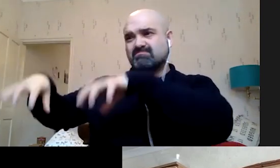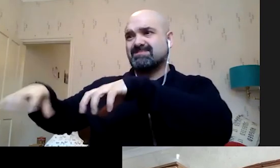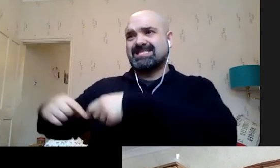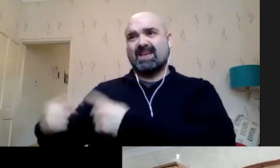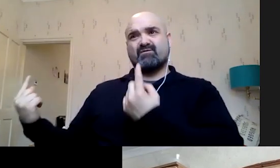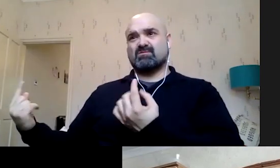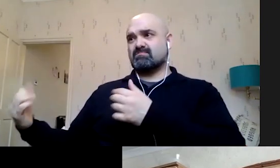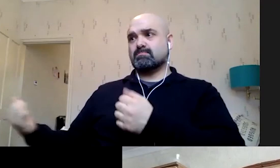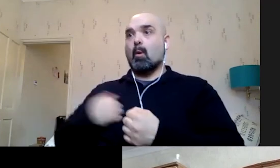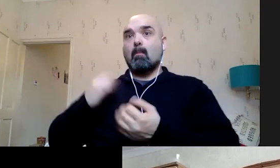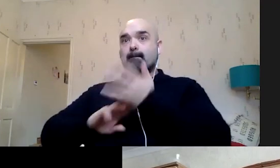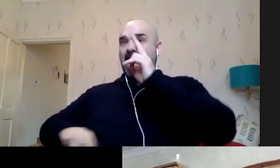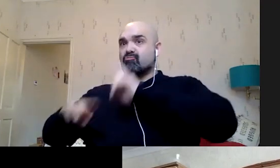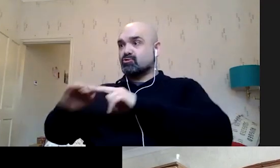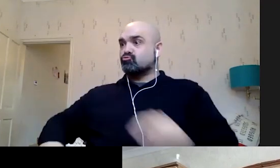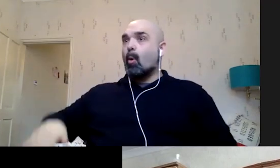at least when my parents were